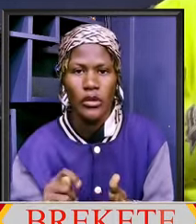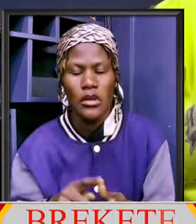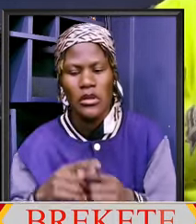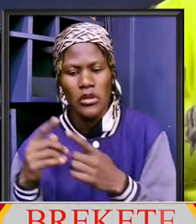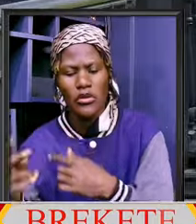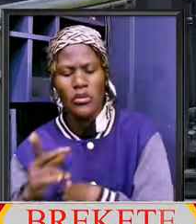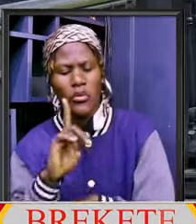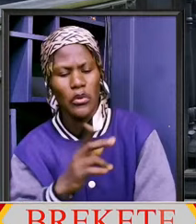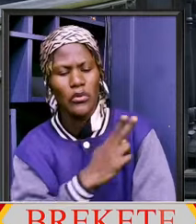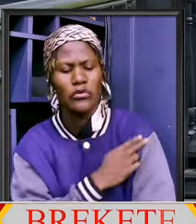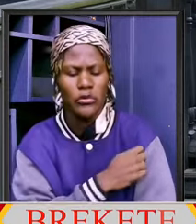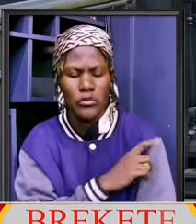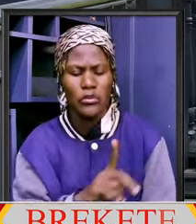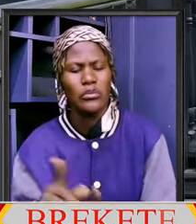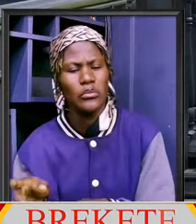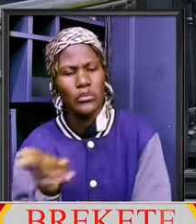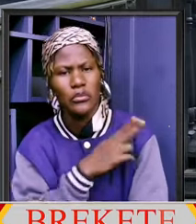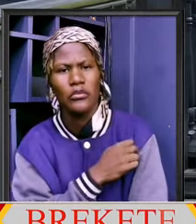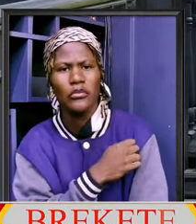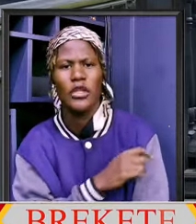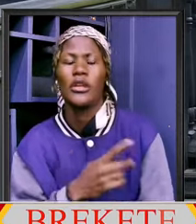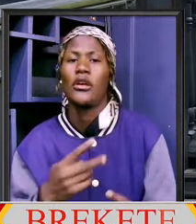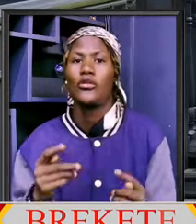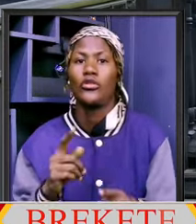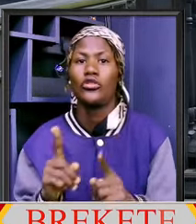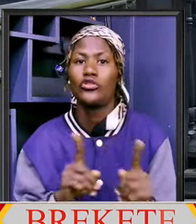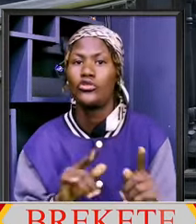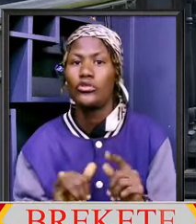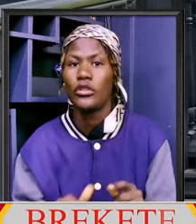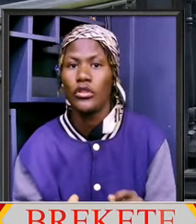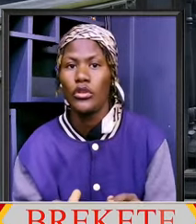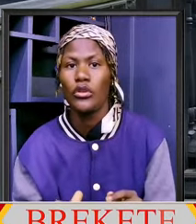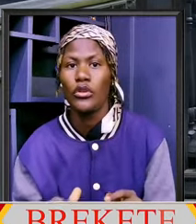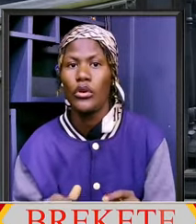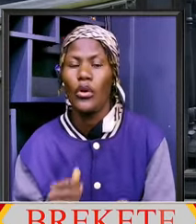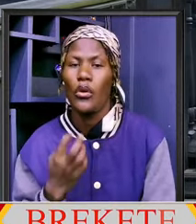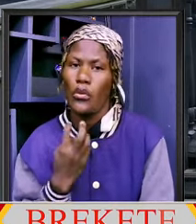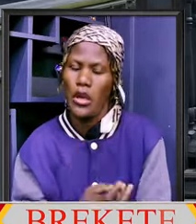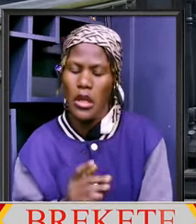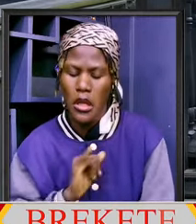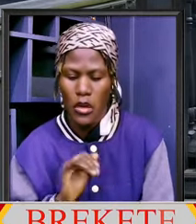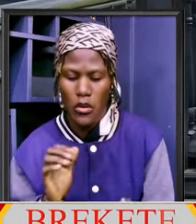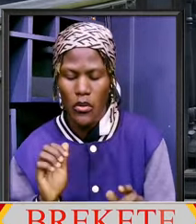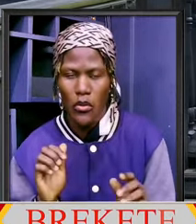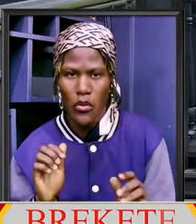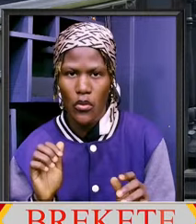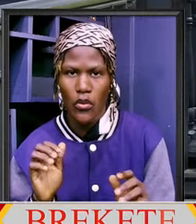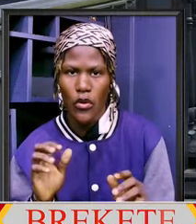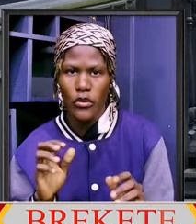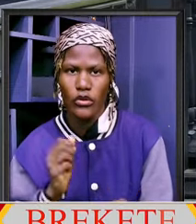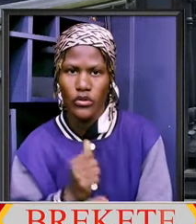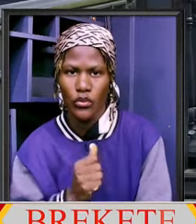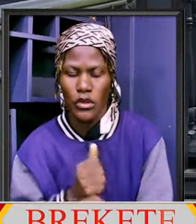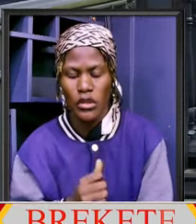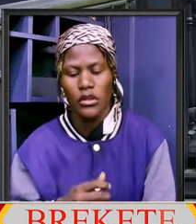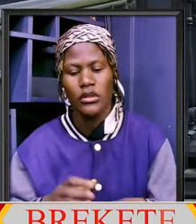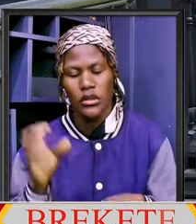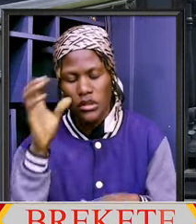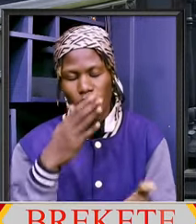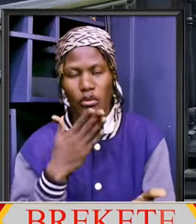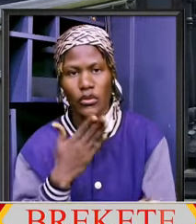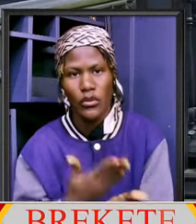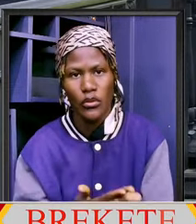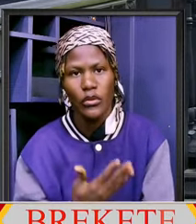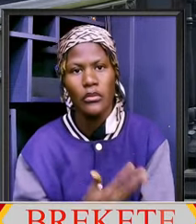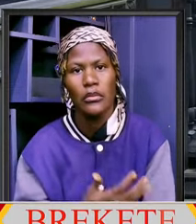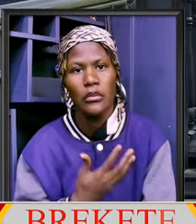hospital to another. Then I was doing well. I was working, I was earning good money.